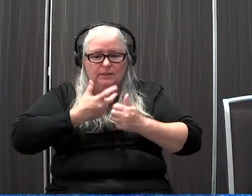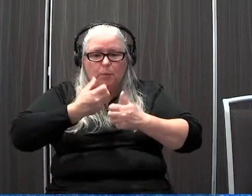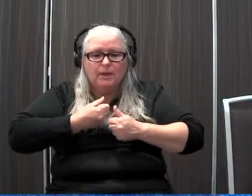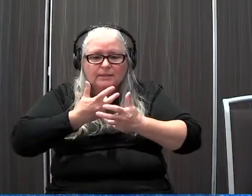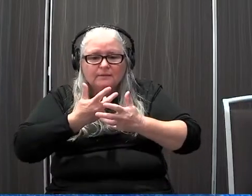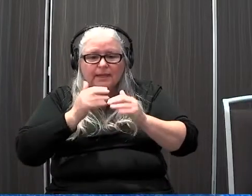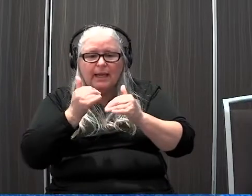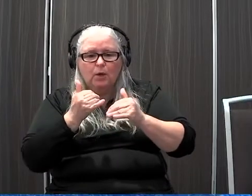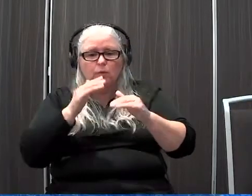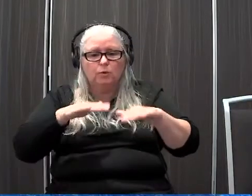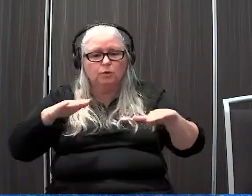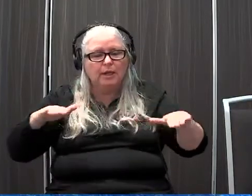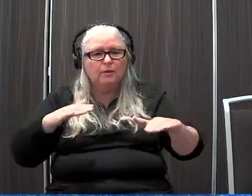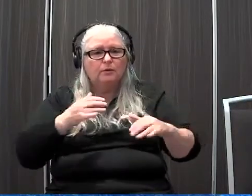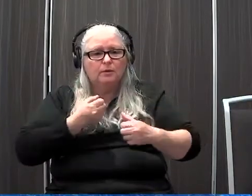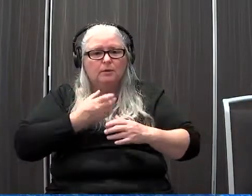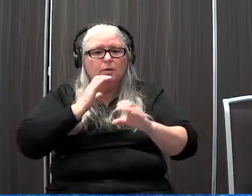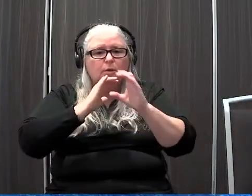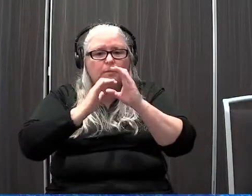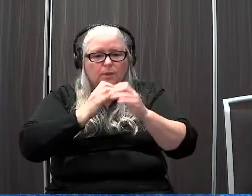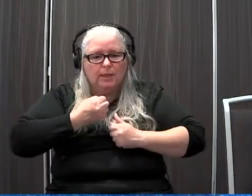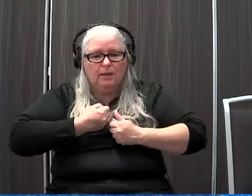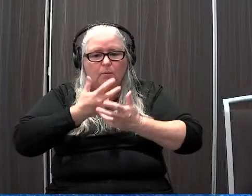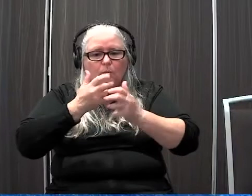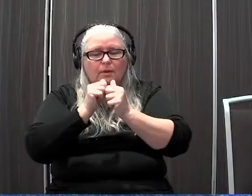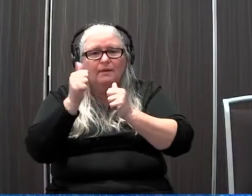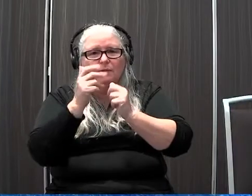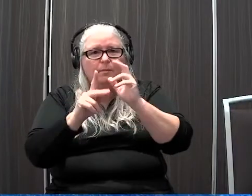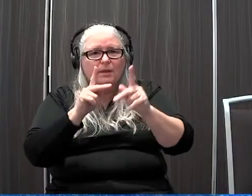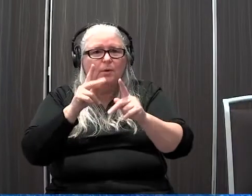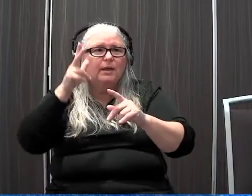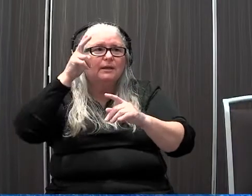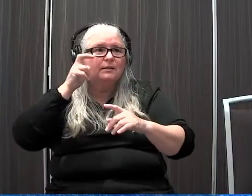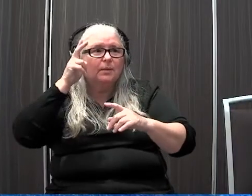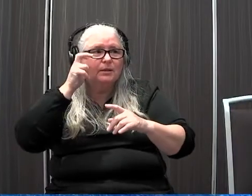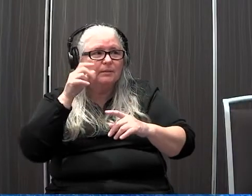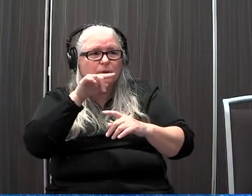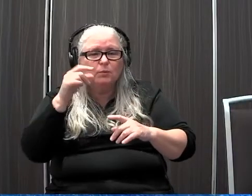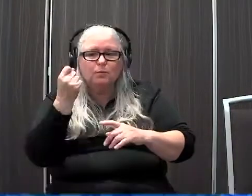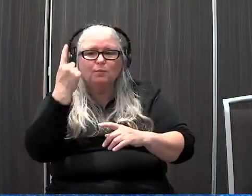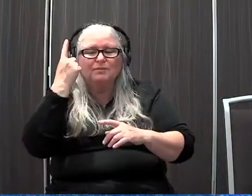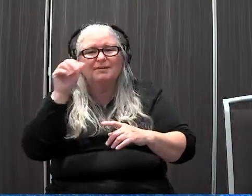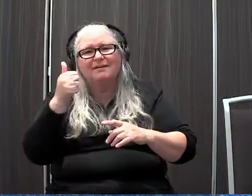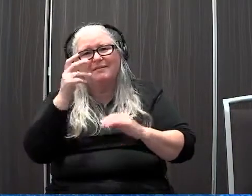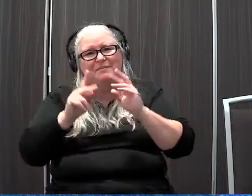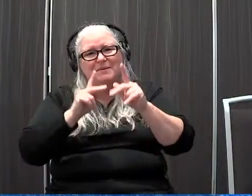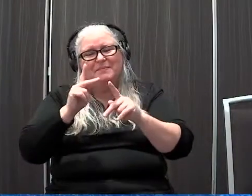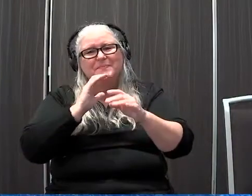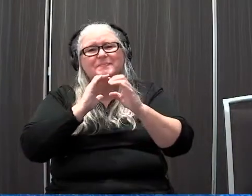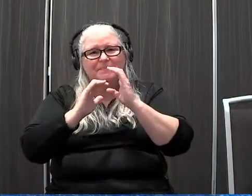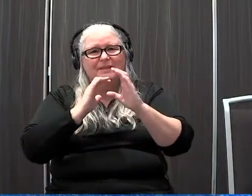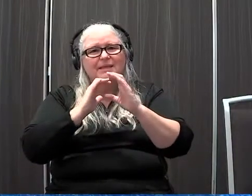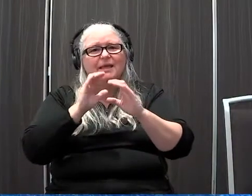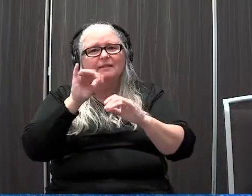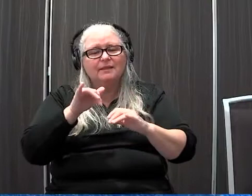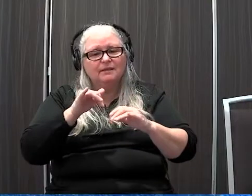to others, and receptive, I mean their ability to understand others' communication. And these